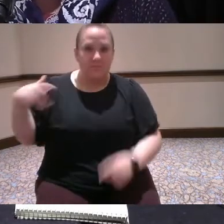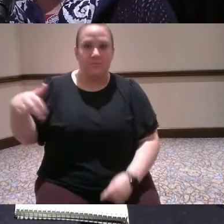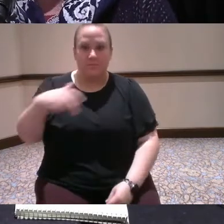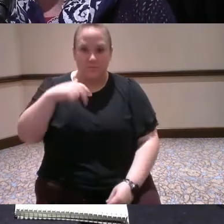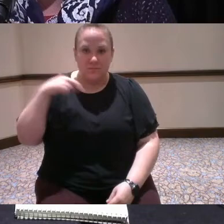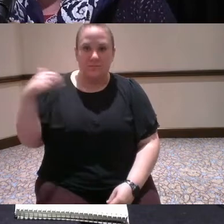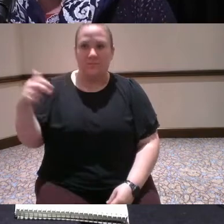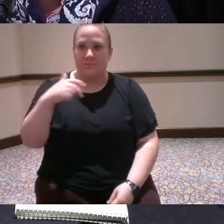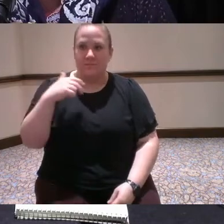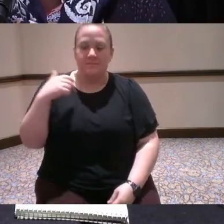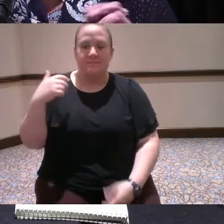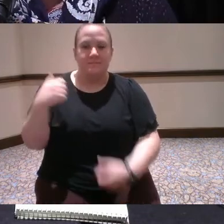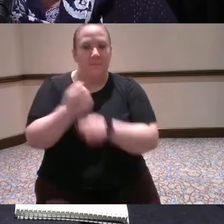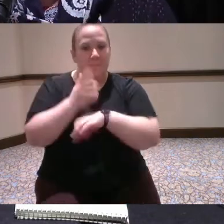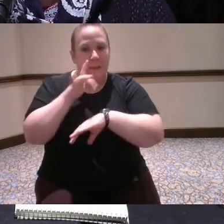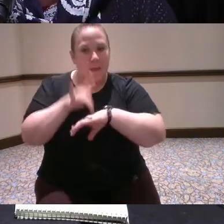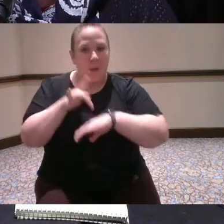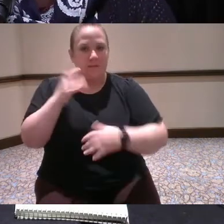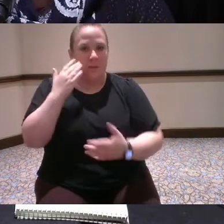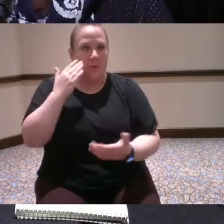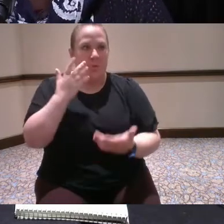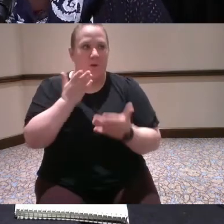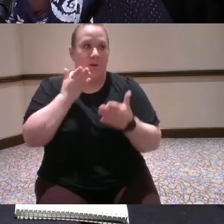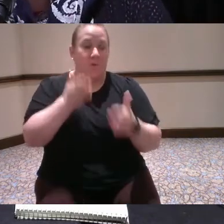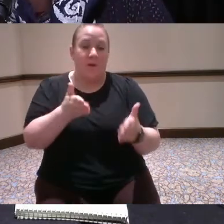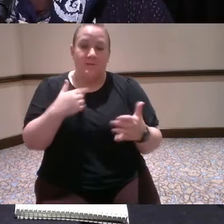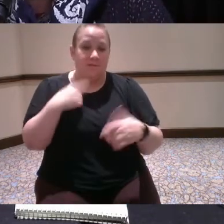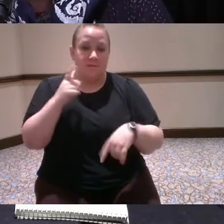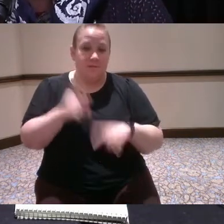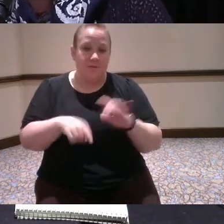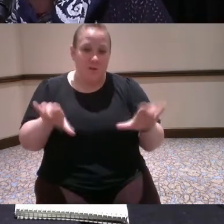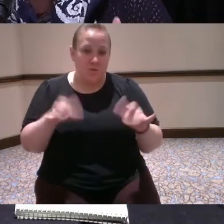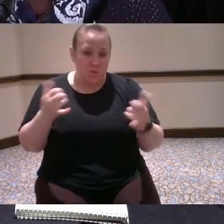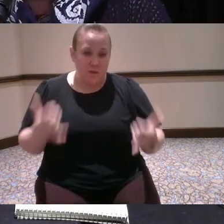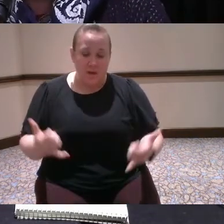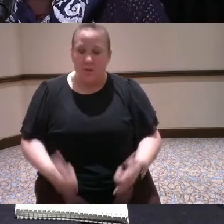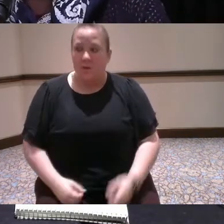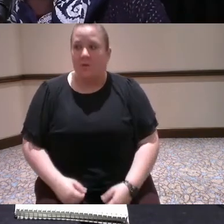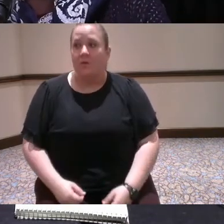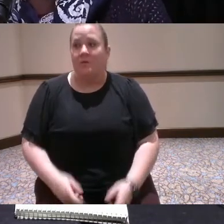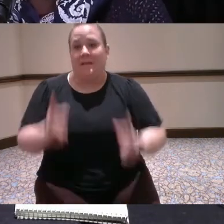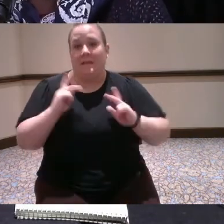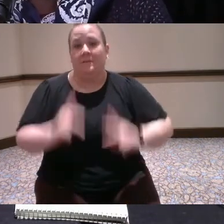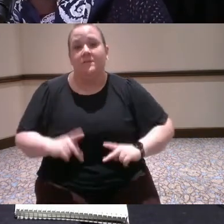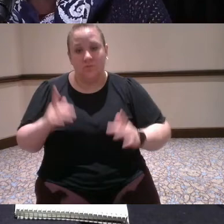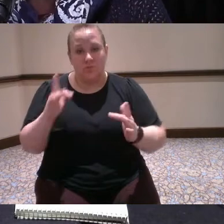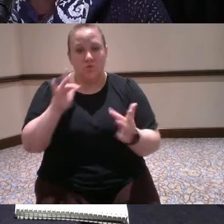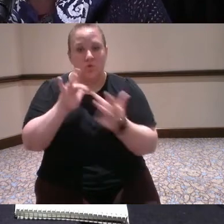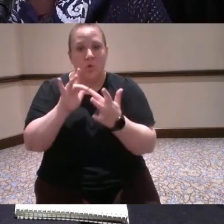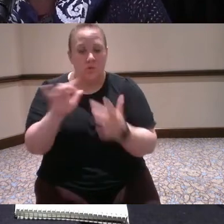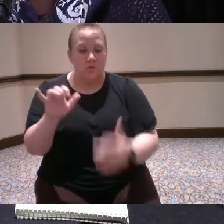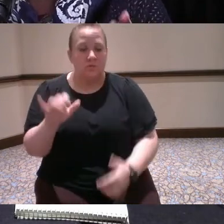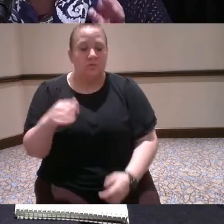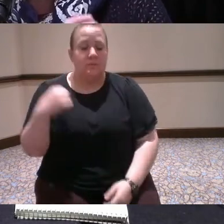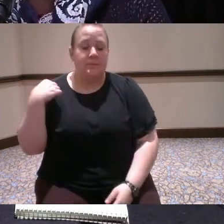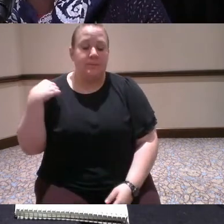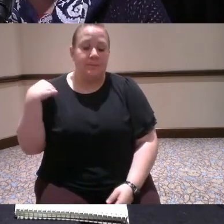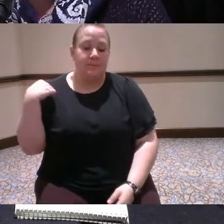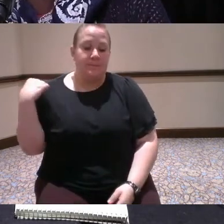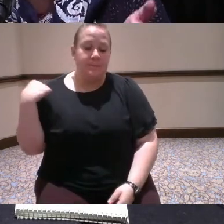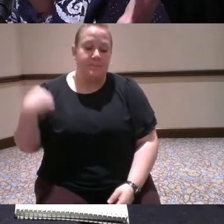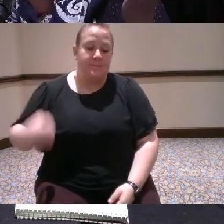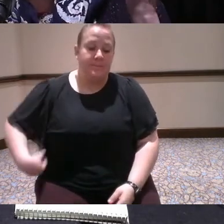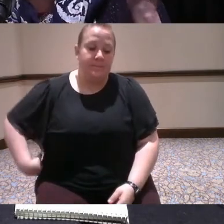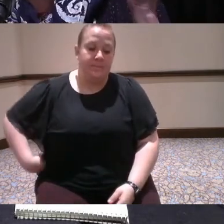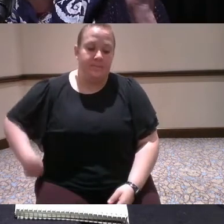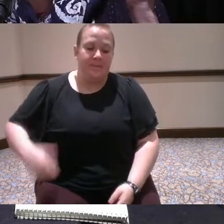made contact in ways that we can't do right now. You know, physical contact too. There were things